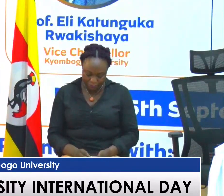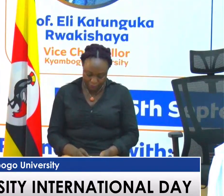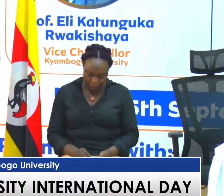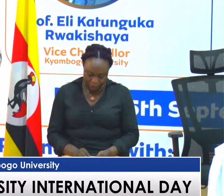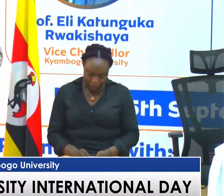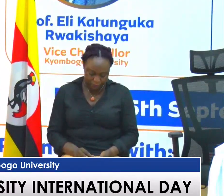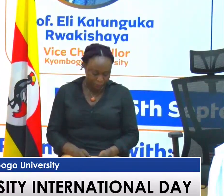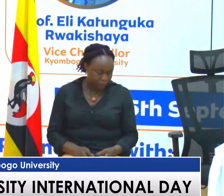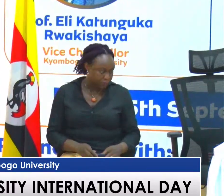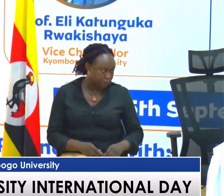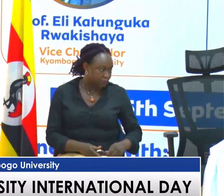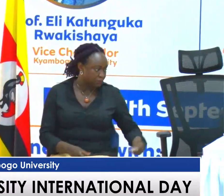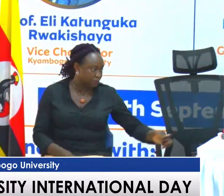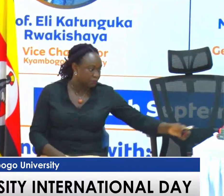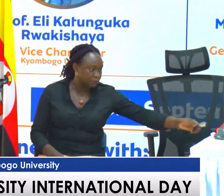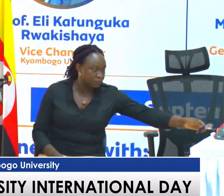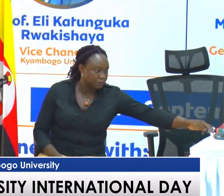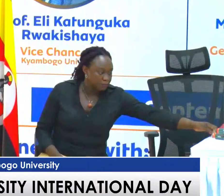Okay.